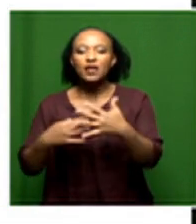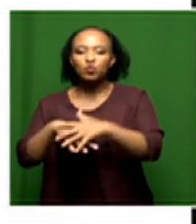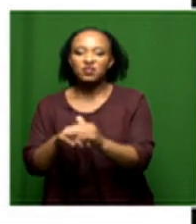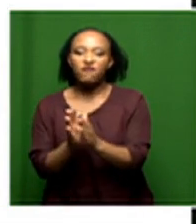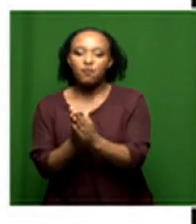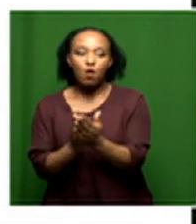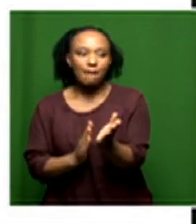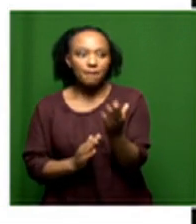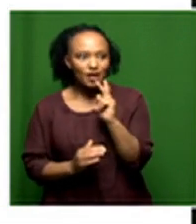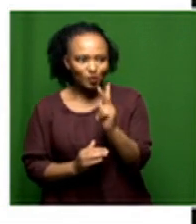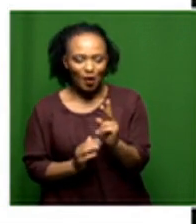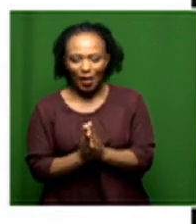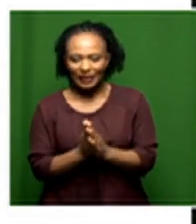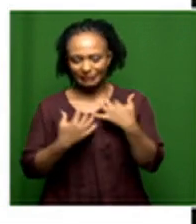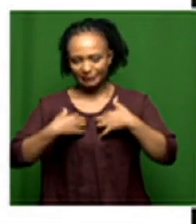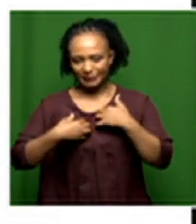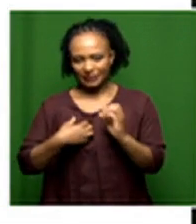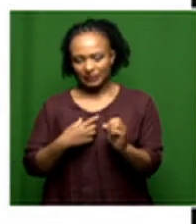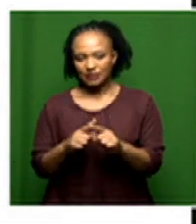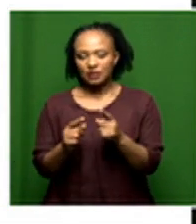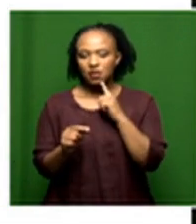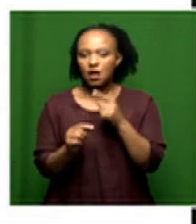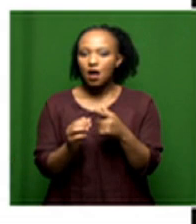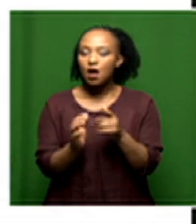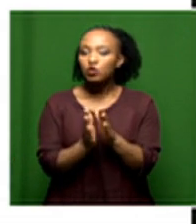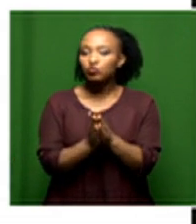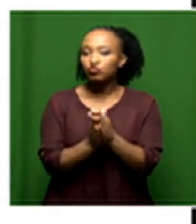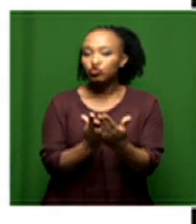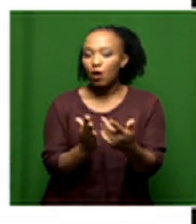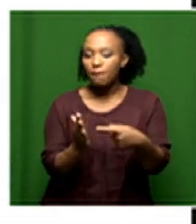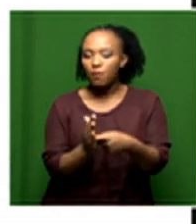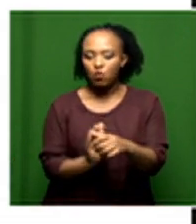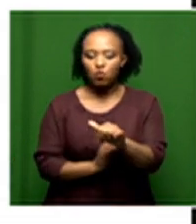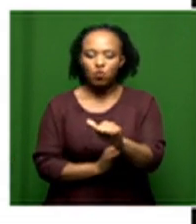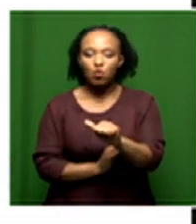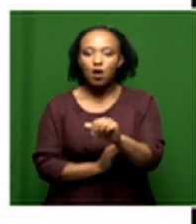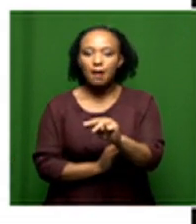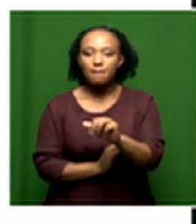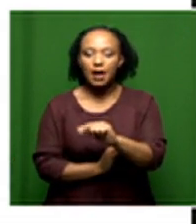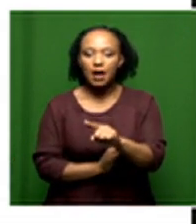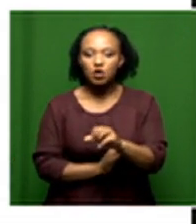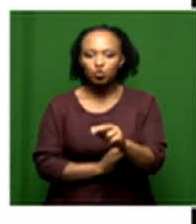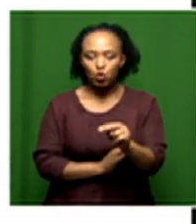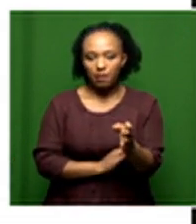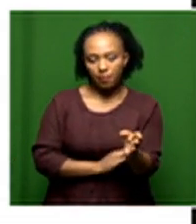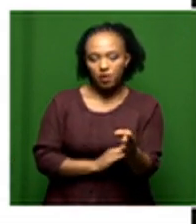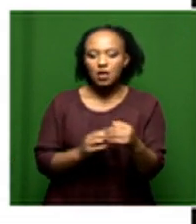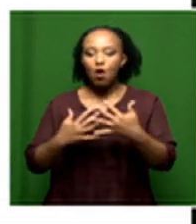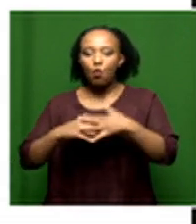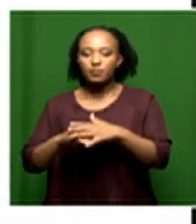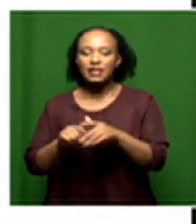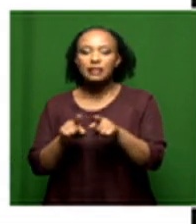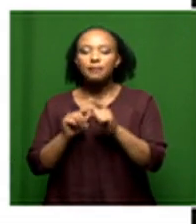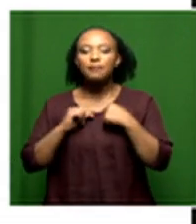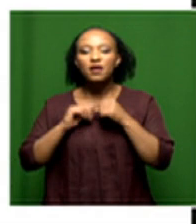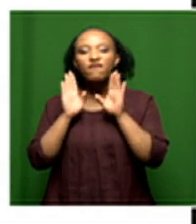day. Very exciting. So yes, in the bookstores, it's available on Amazon. And then also if there are inquiries on my website, I also have a